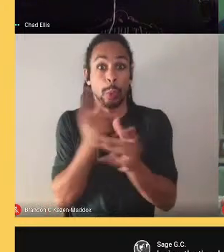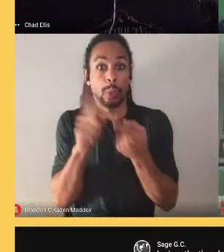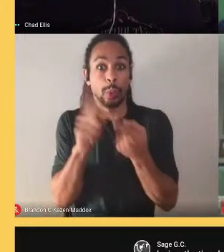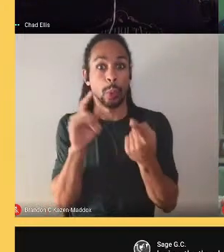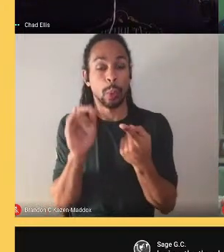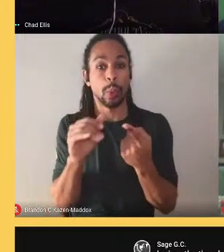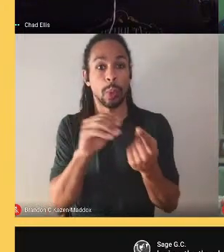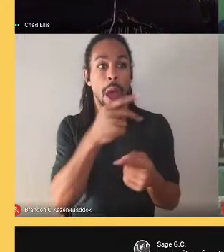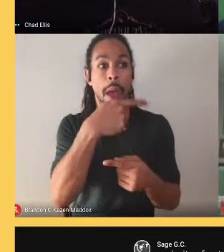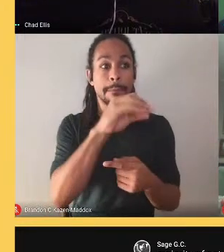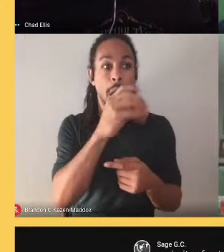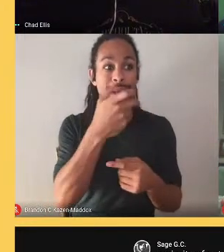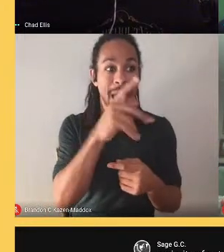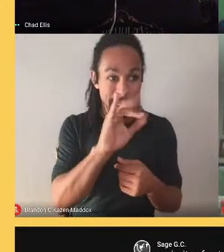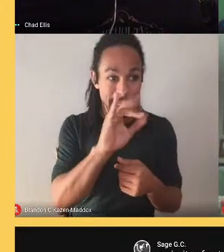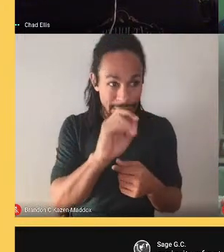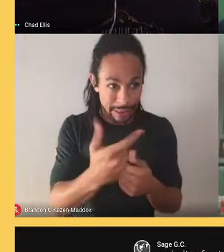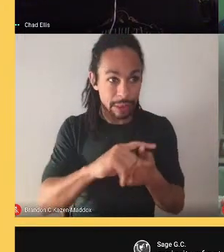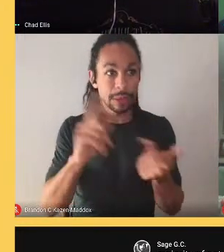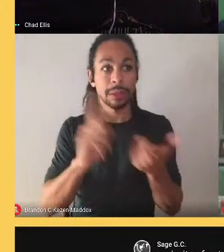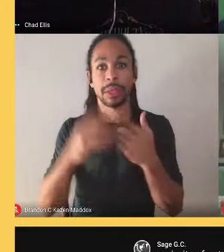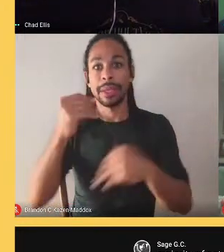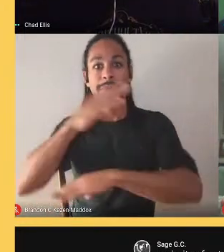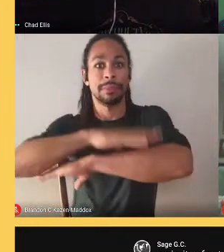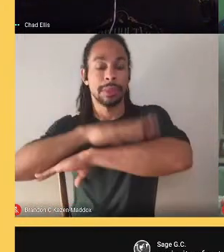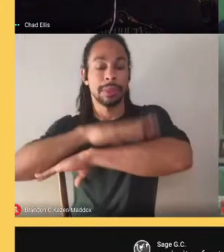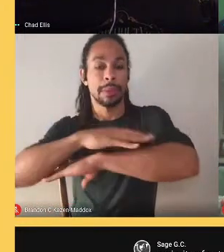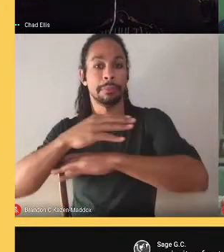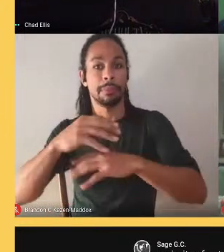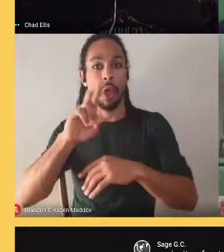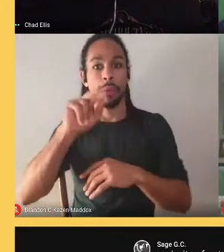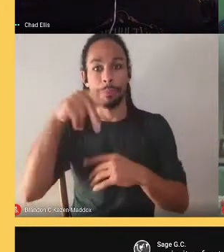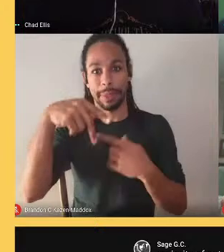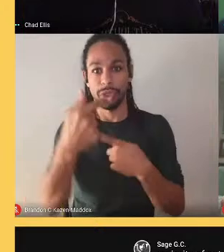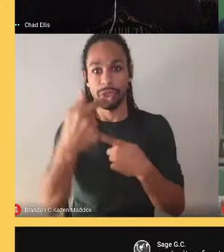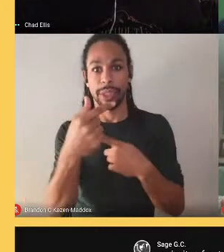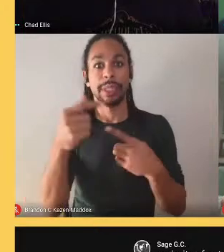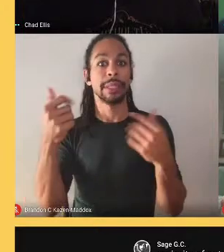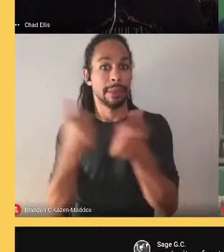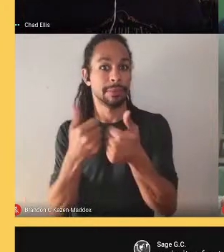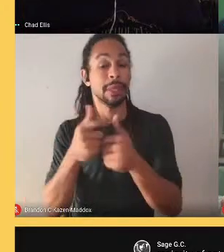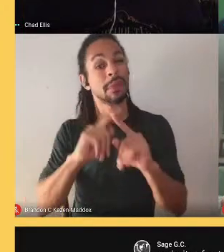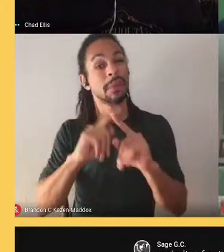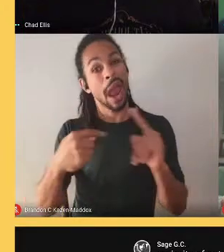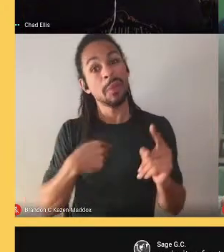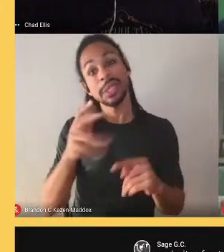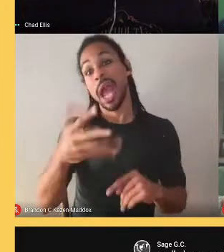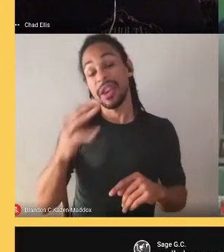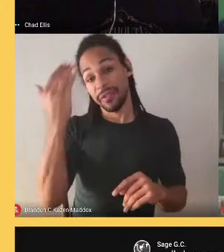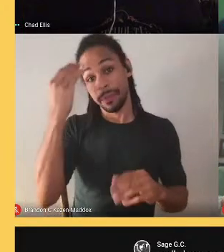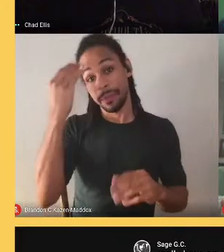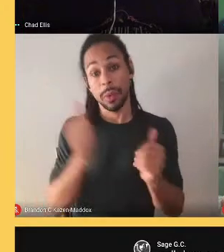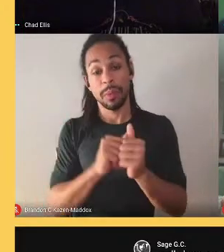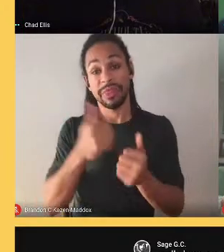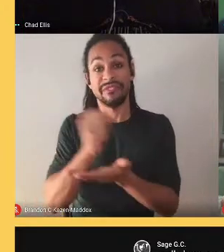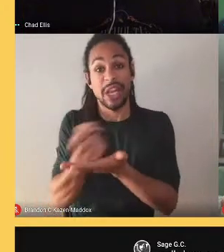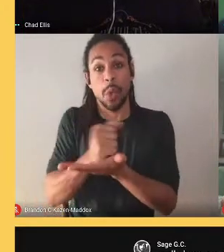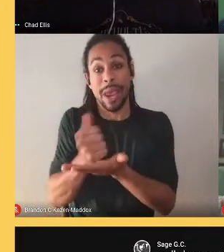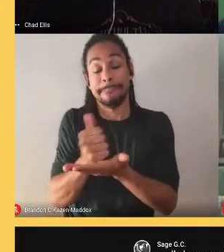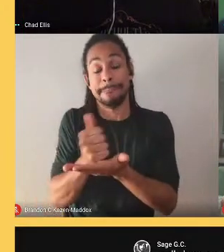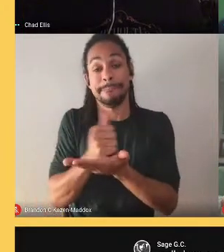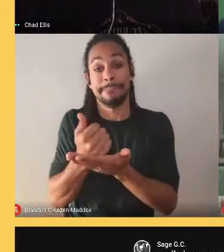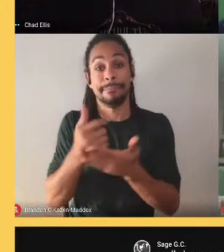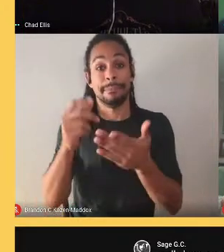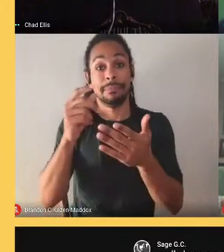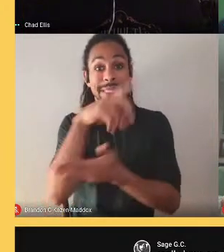games. But I was somewhat familiar with video game design. So I took a lot of my knowledge with game design